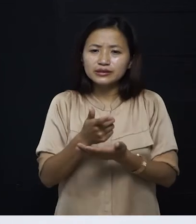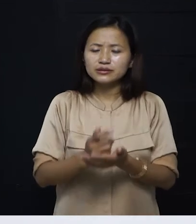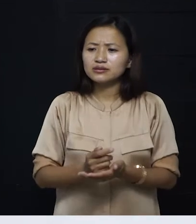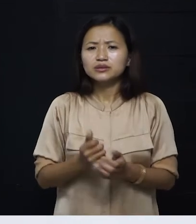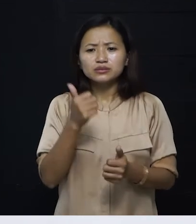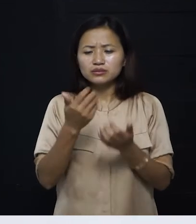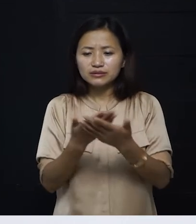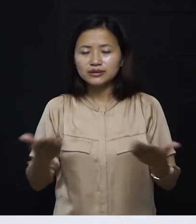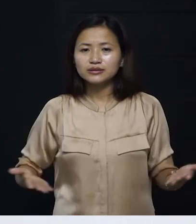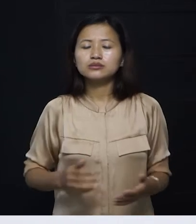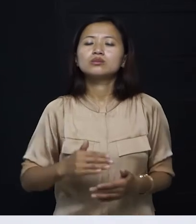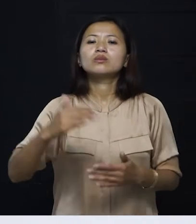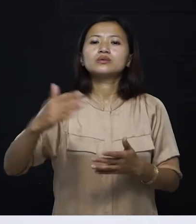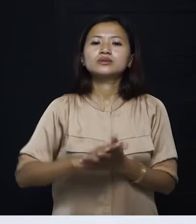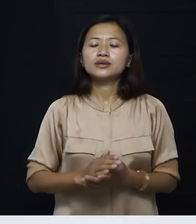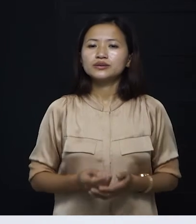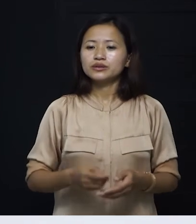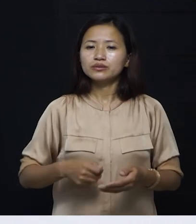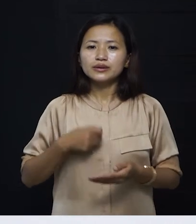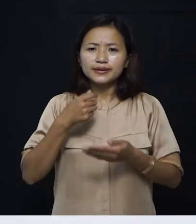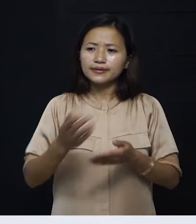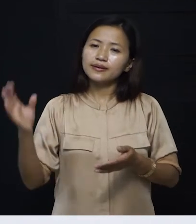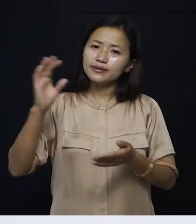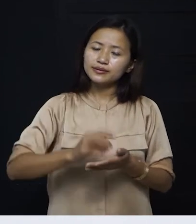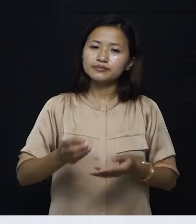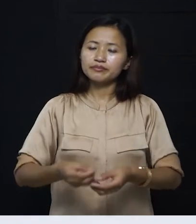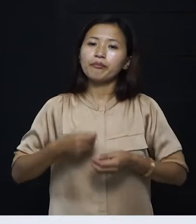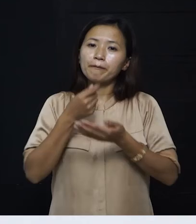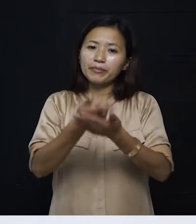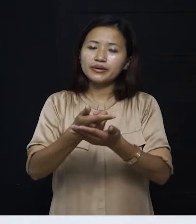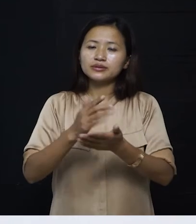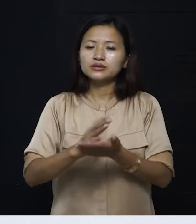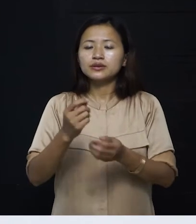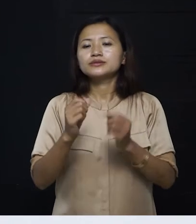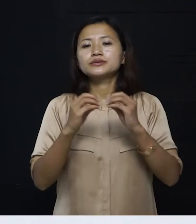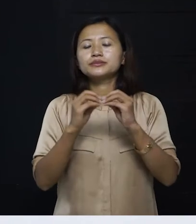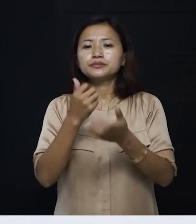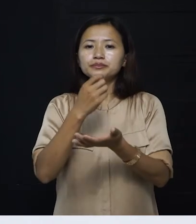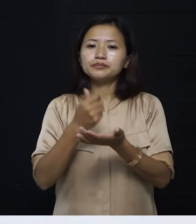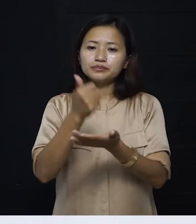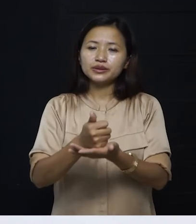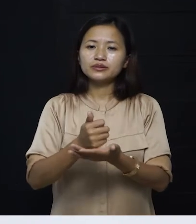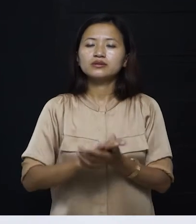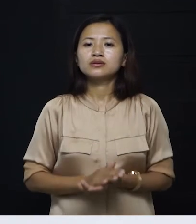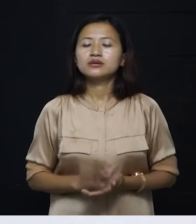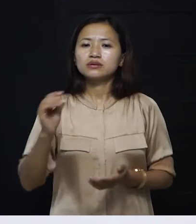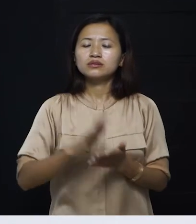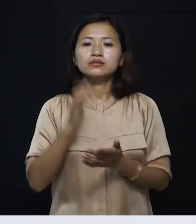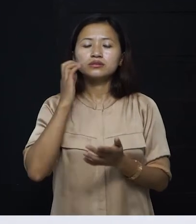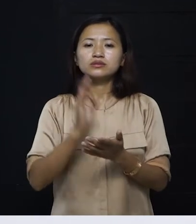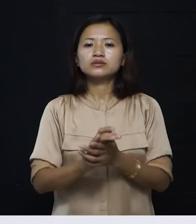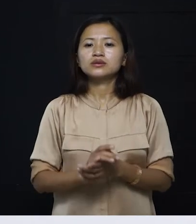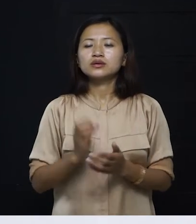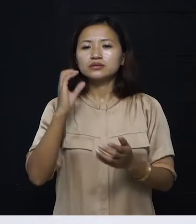they will repay back the money to the bank. So that is one of the most important, okay, of credit system for